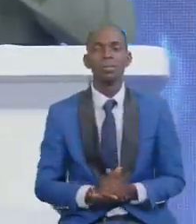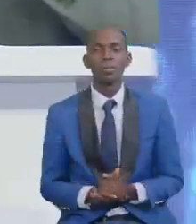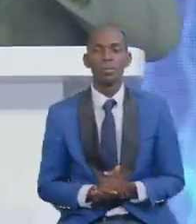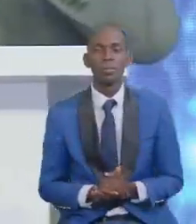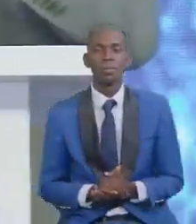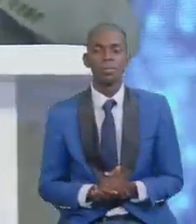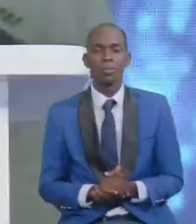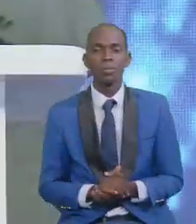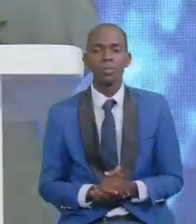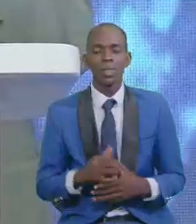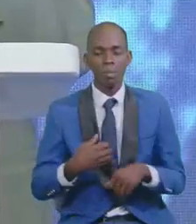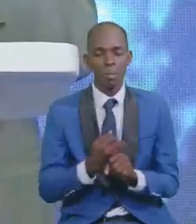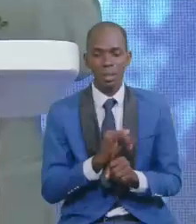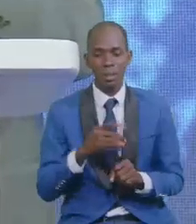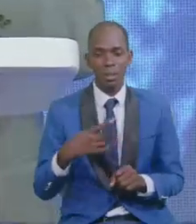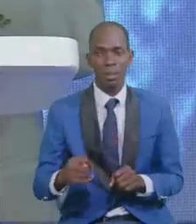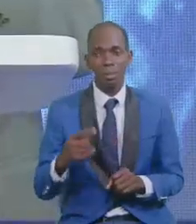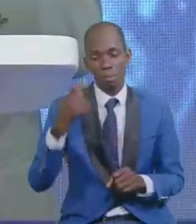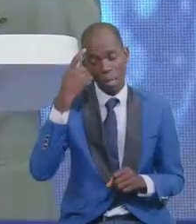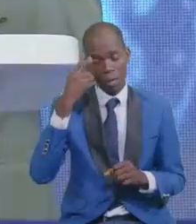Making the mind strong.